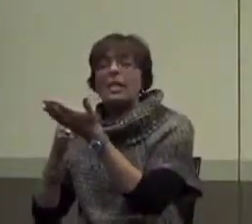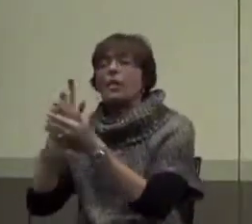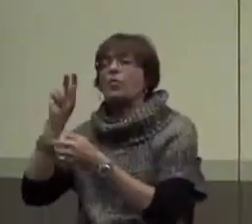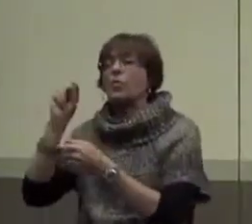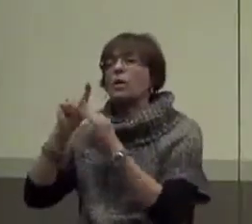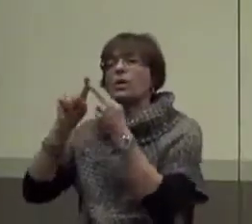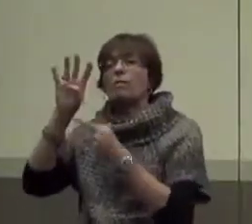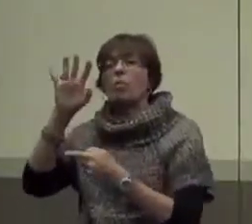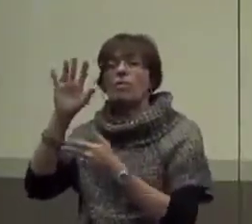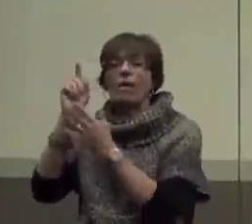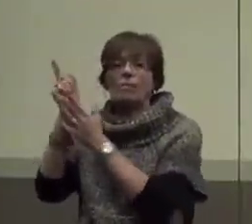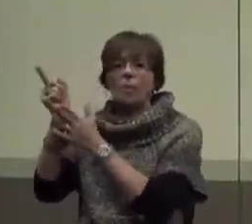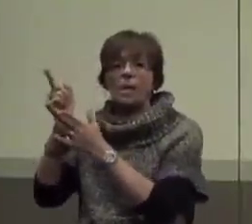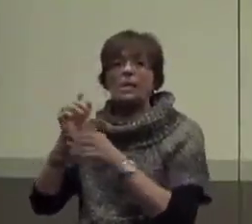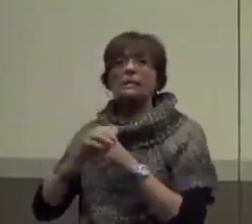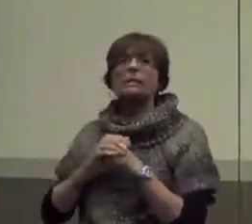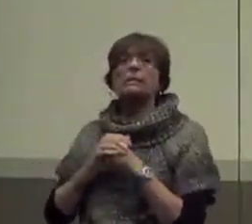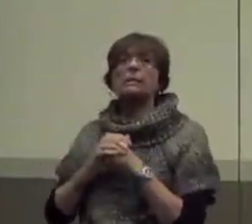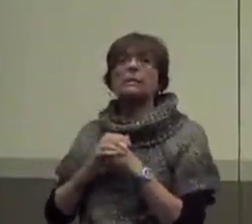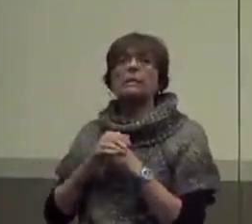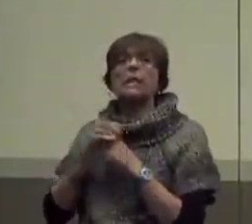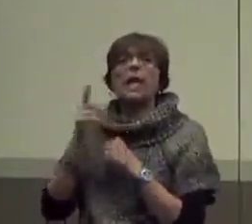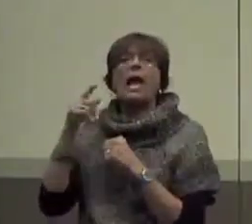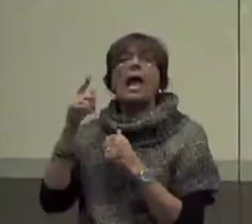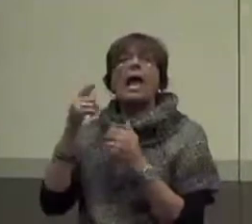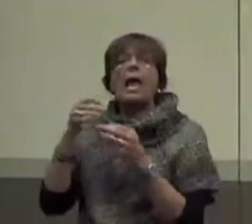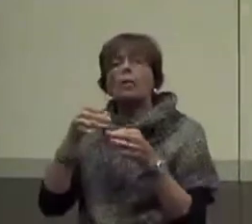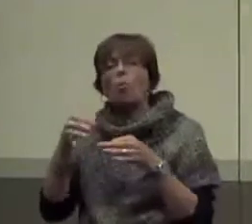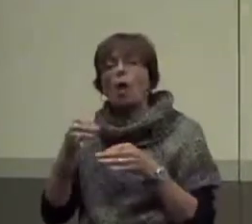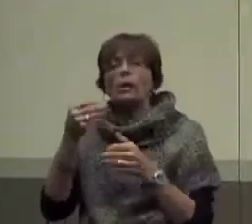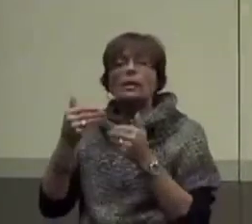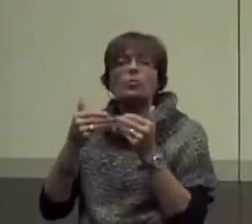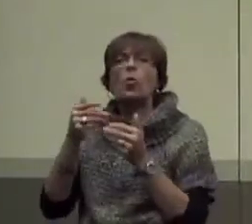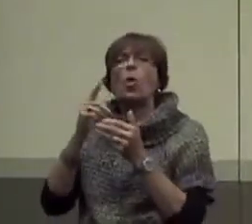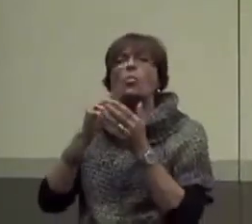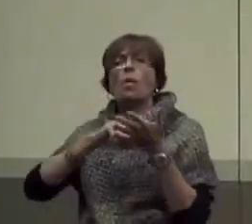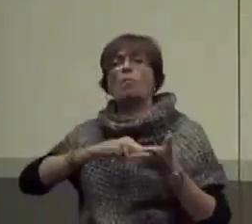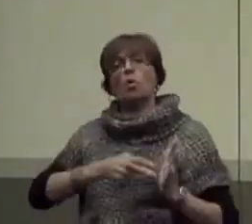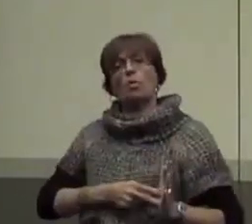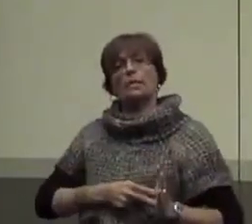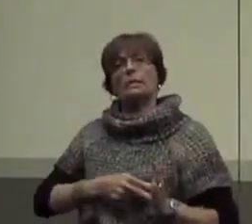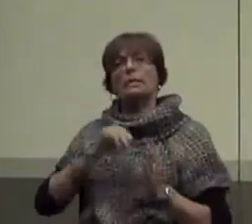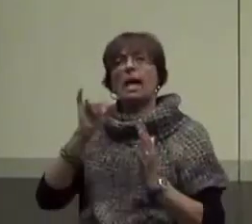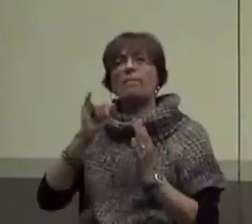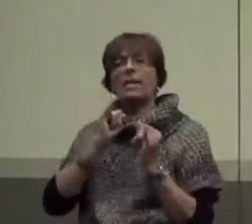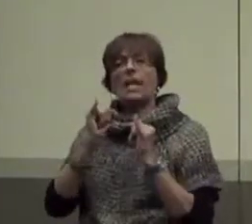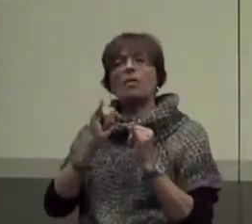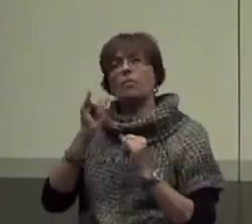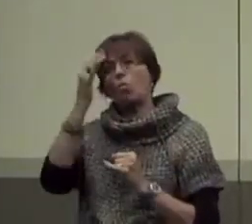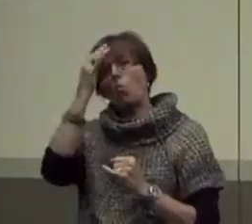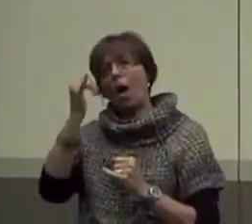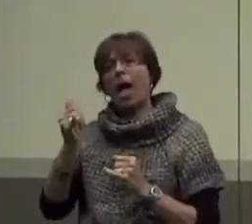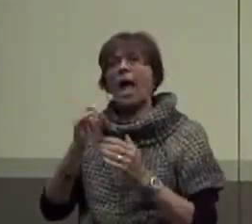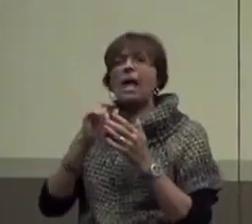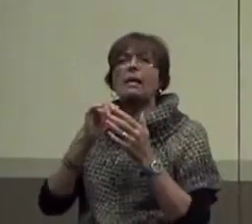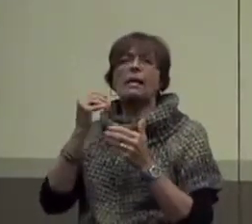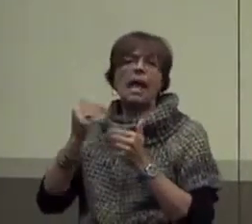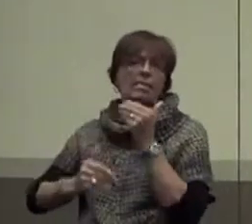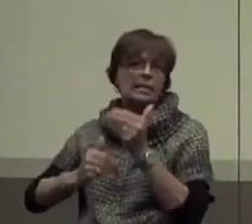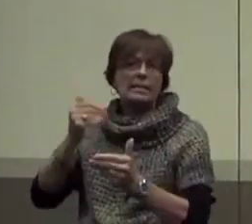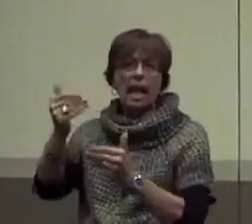okay? And kind of walking the participants through what's the purpose of this interview, why are we doing this, what are the